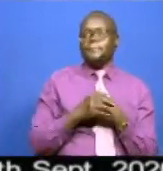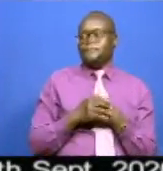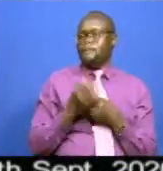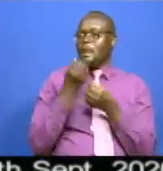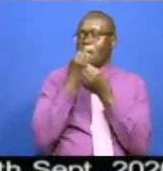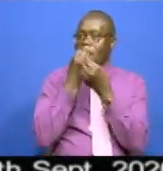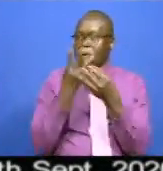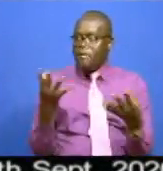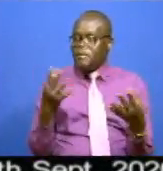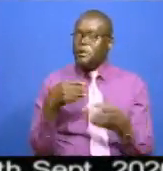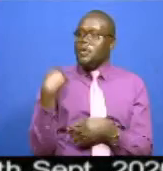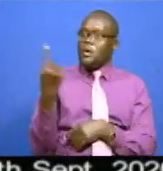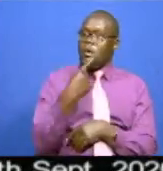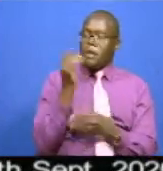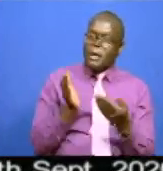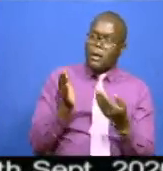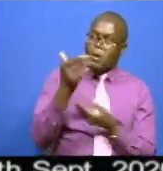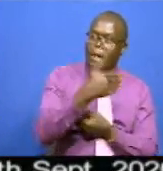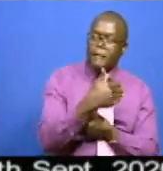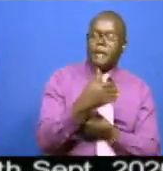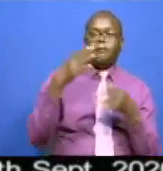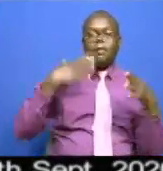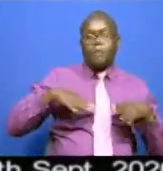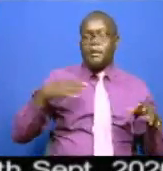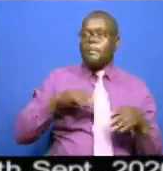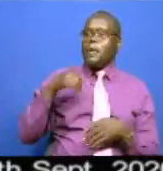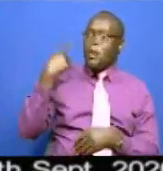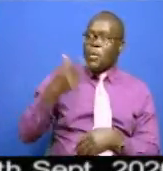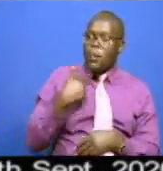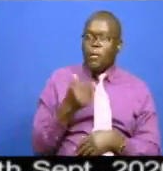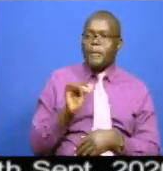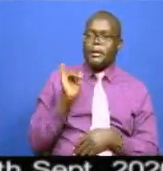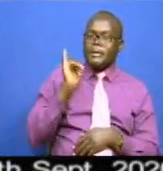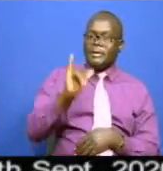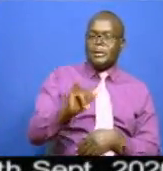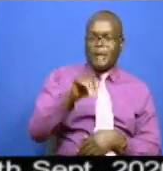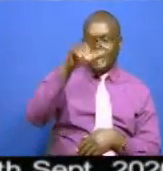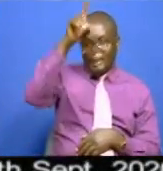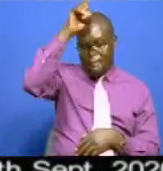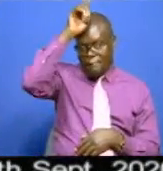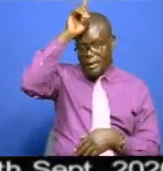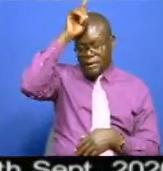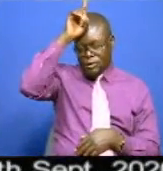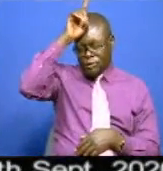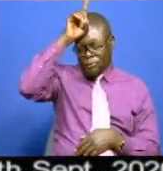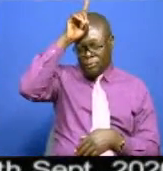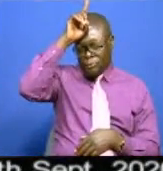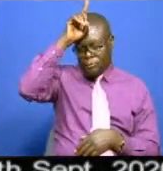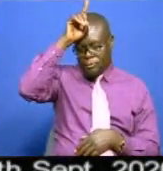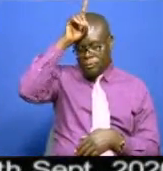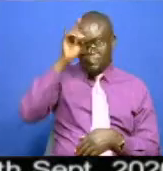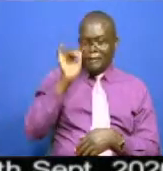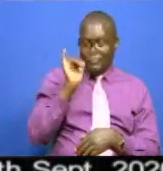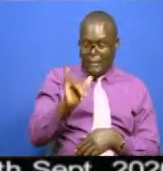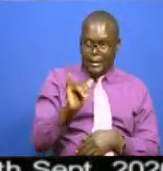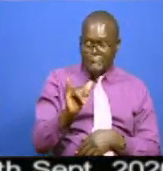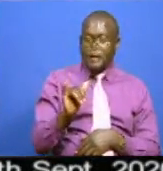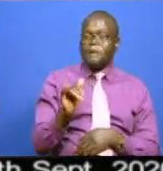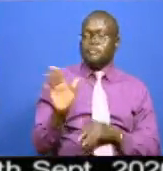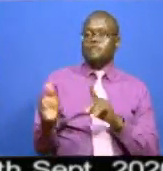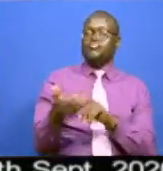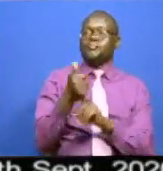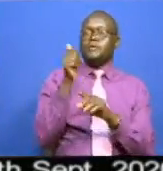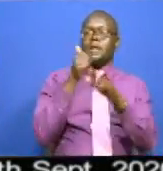were only collected from people who are in divisions, locations, and settlements that are captured